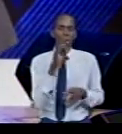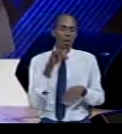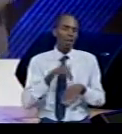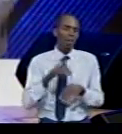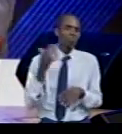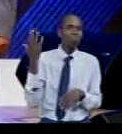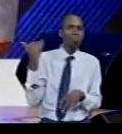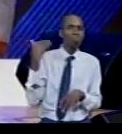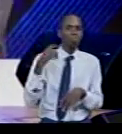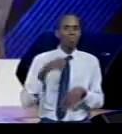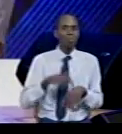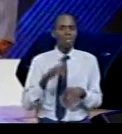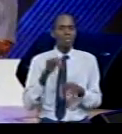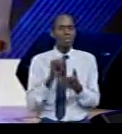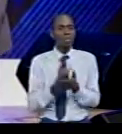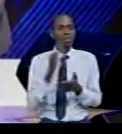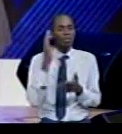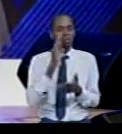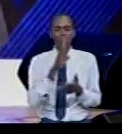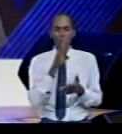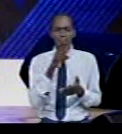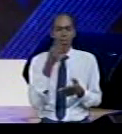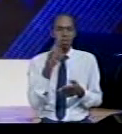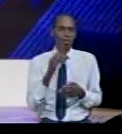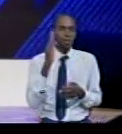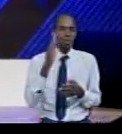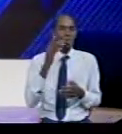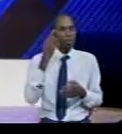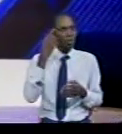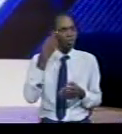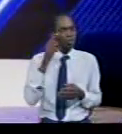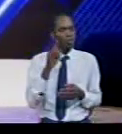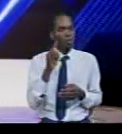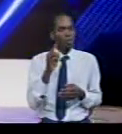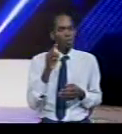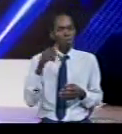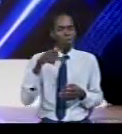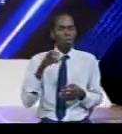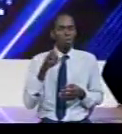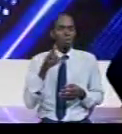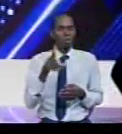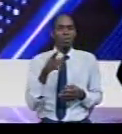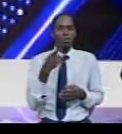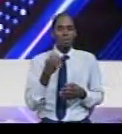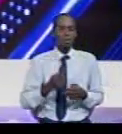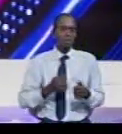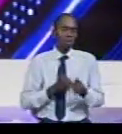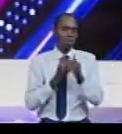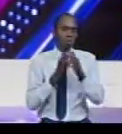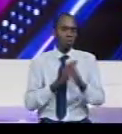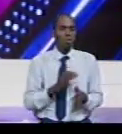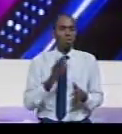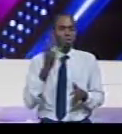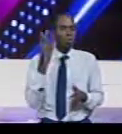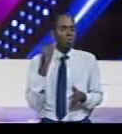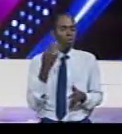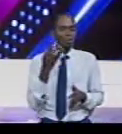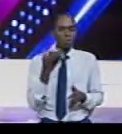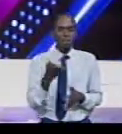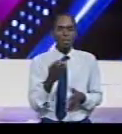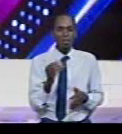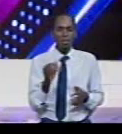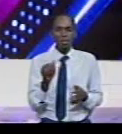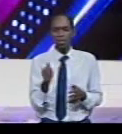time. That should be the testimony for Paul the Apostle. The early conversion life was not anything different from